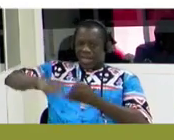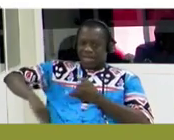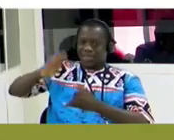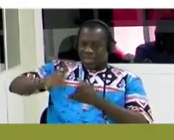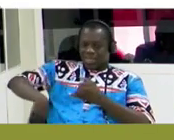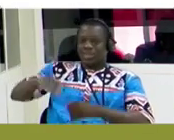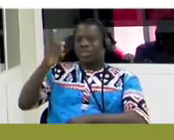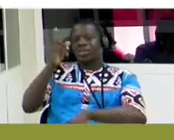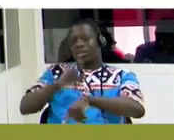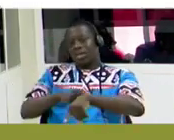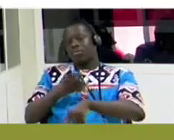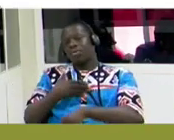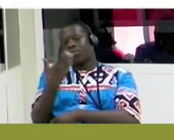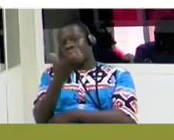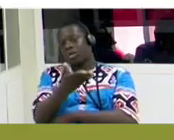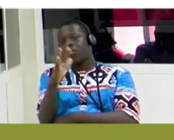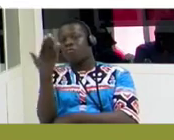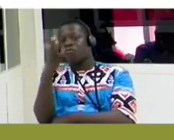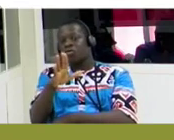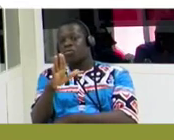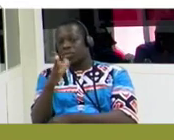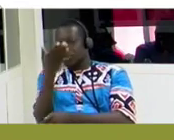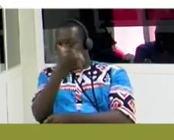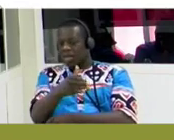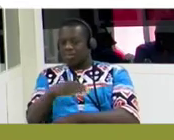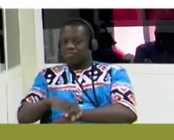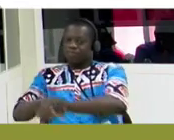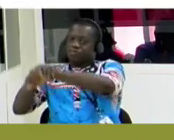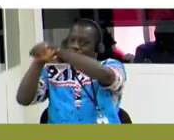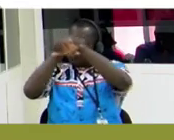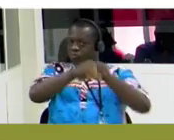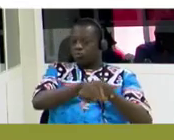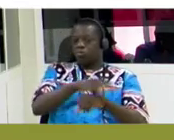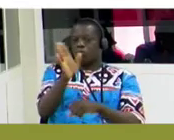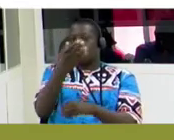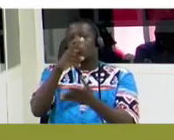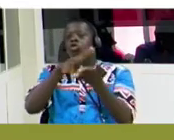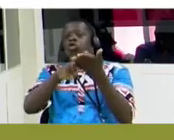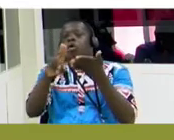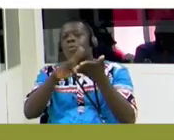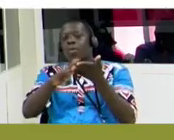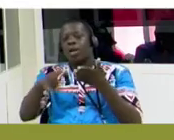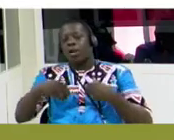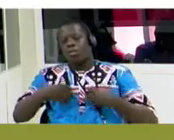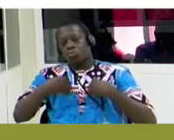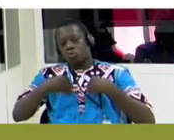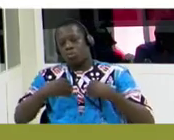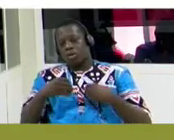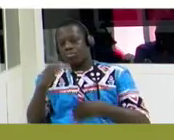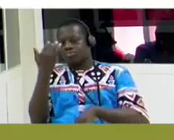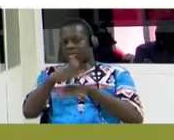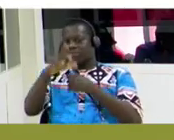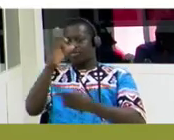there, I was taken to the plain clothes. So I never go back to that place, mile two.